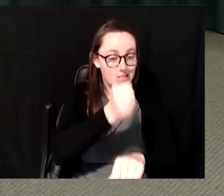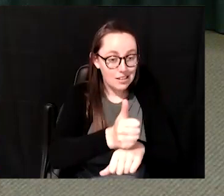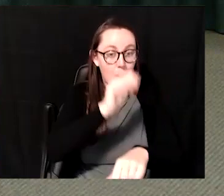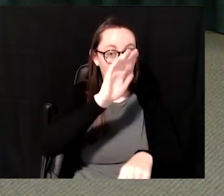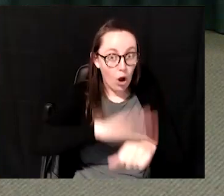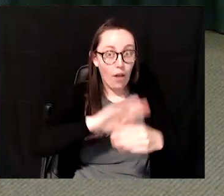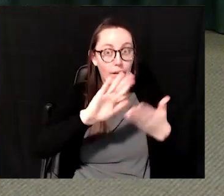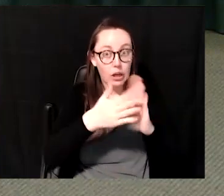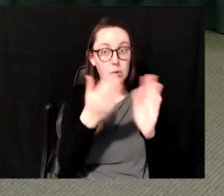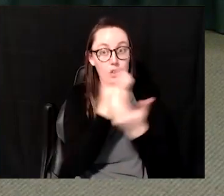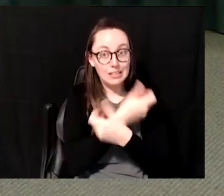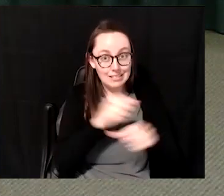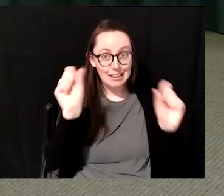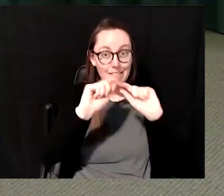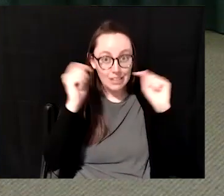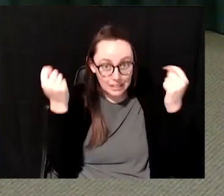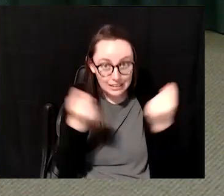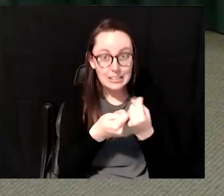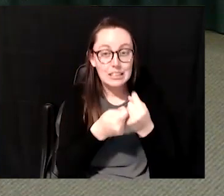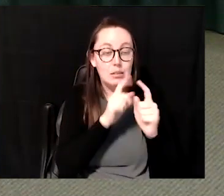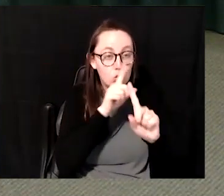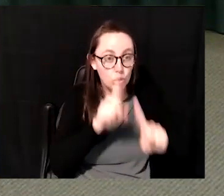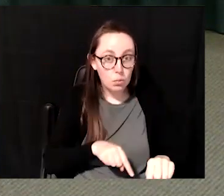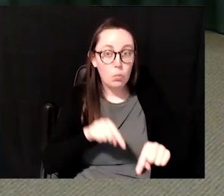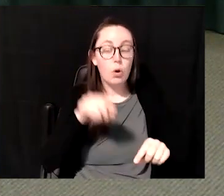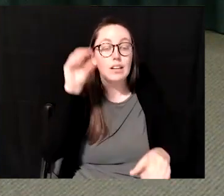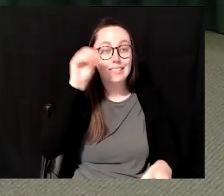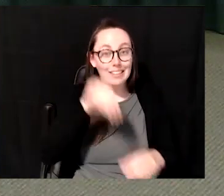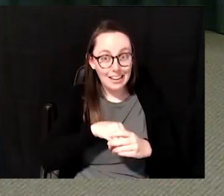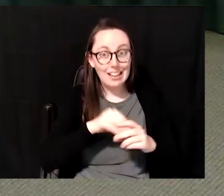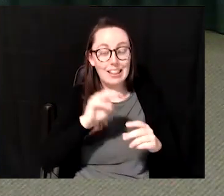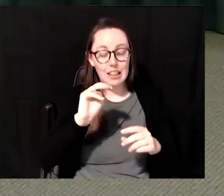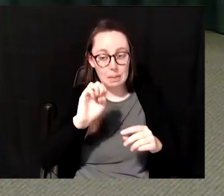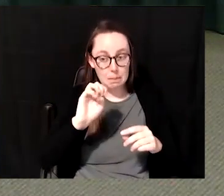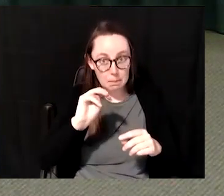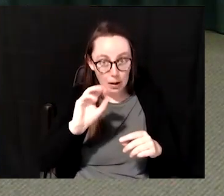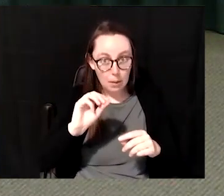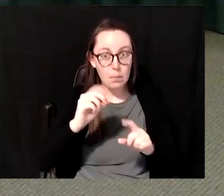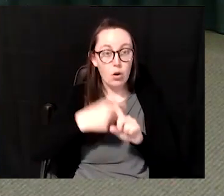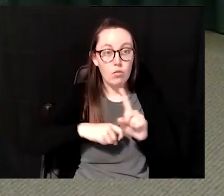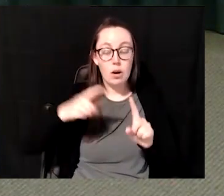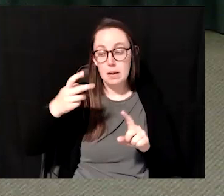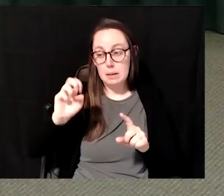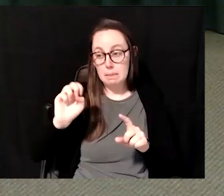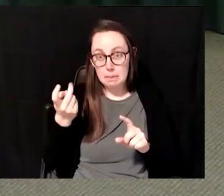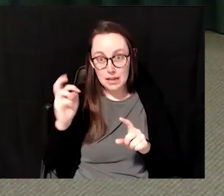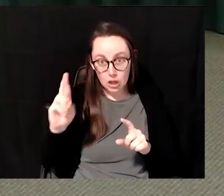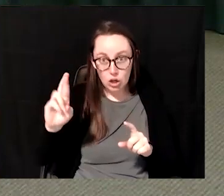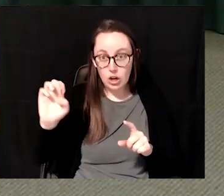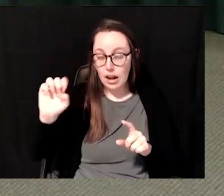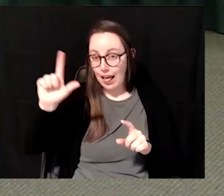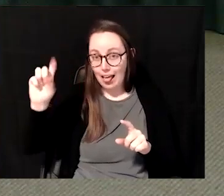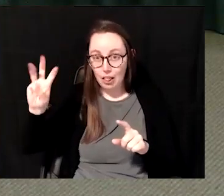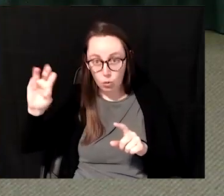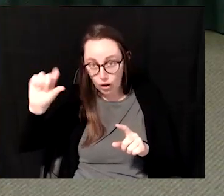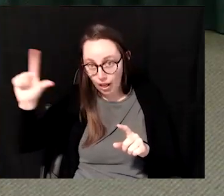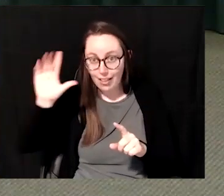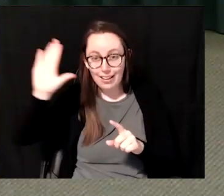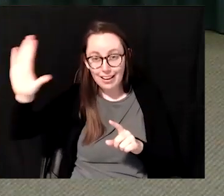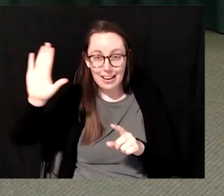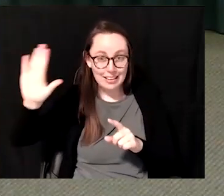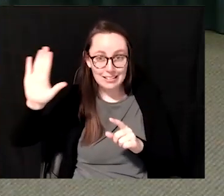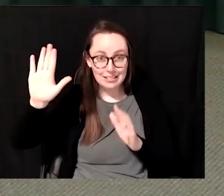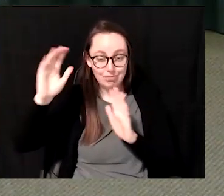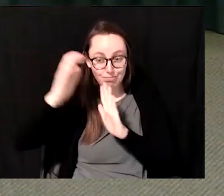in this Peter ll's memorandum and the attach implementation table and it was a 5-0 vote so the the debate about whether or not